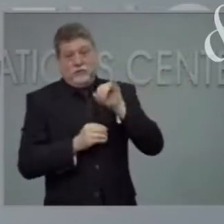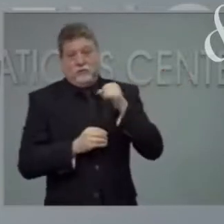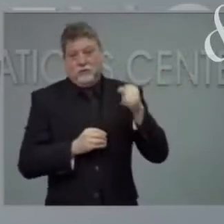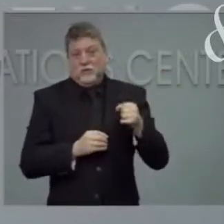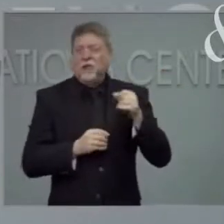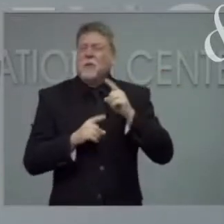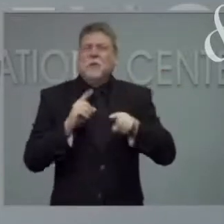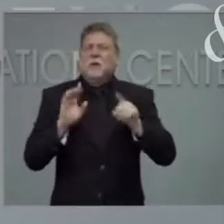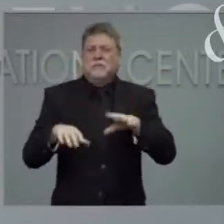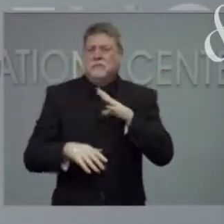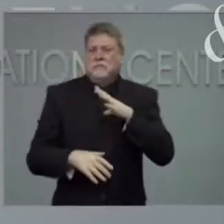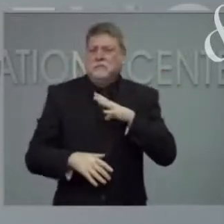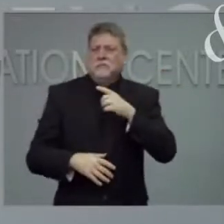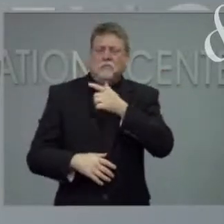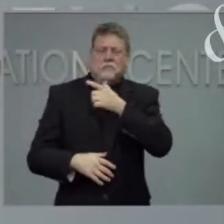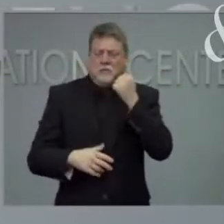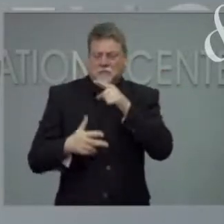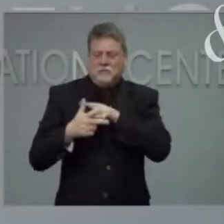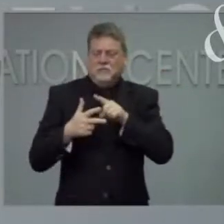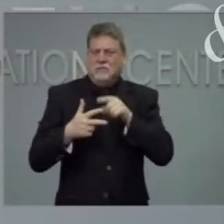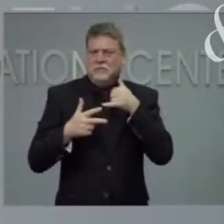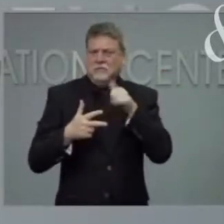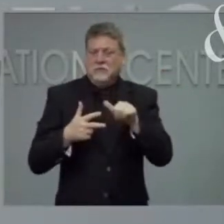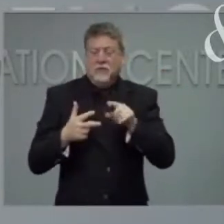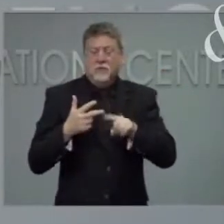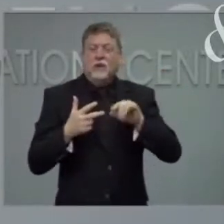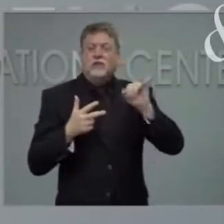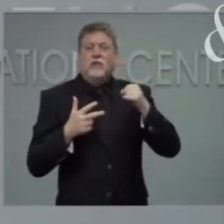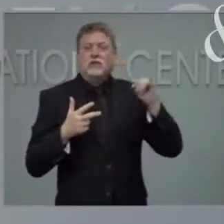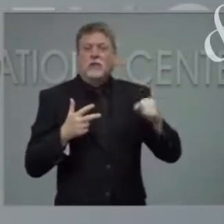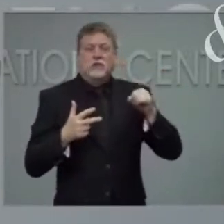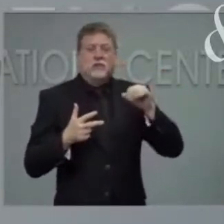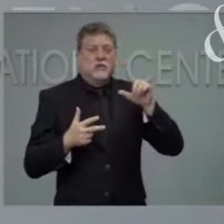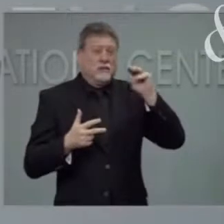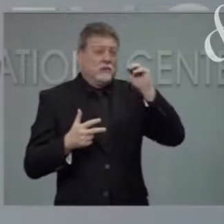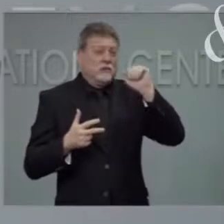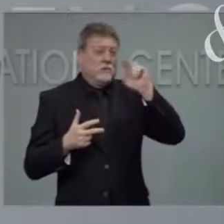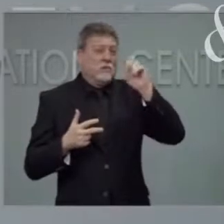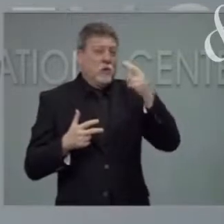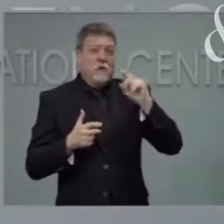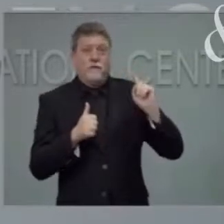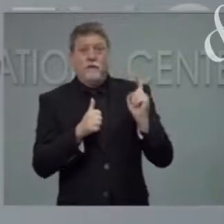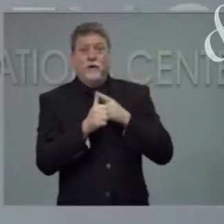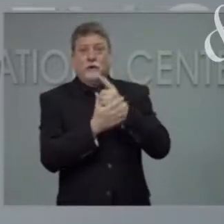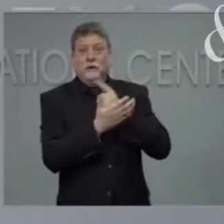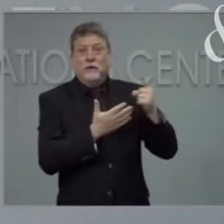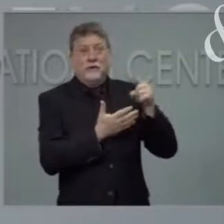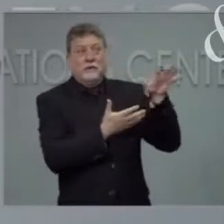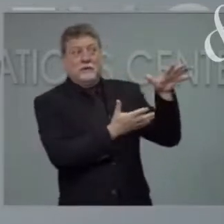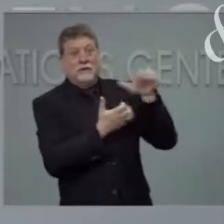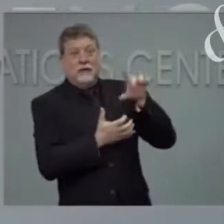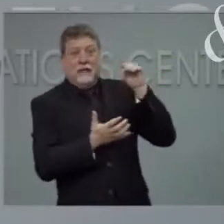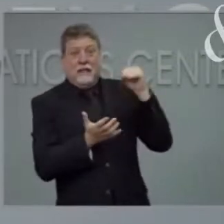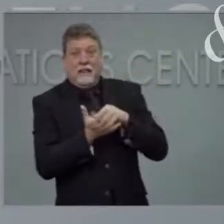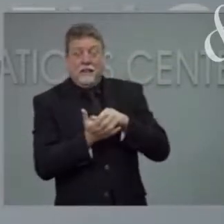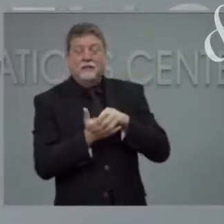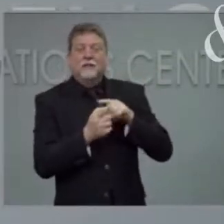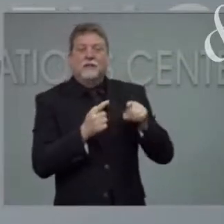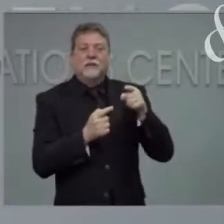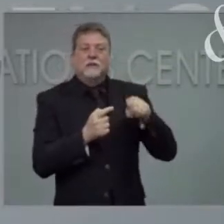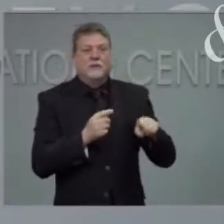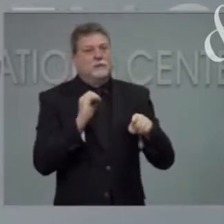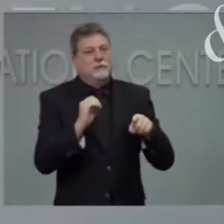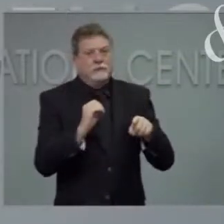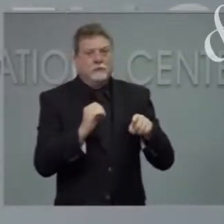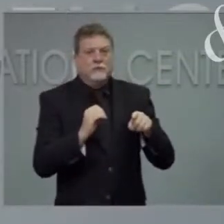course of March to see a lower amount of Johnson & Johnson. We know next week will be 0. We think that the week after will be a very low number as well.